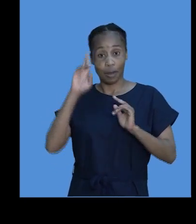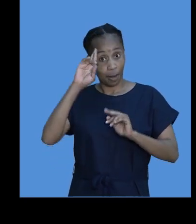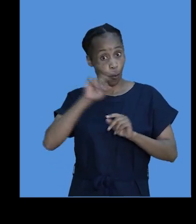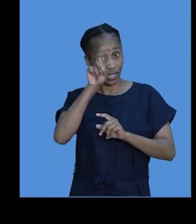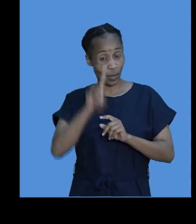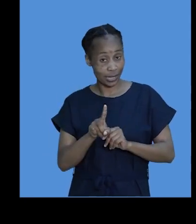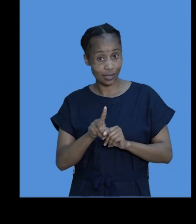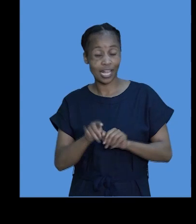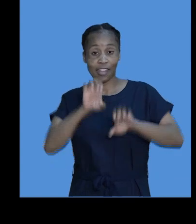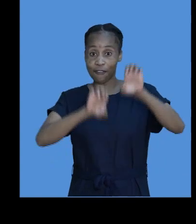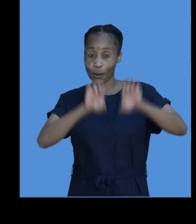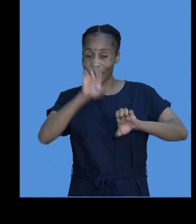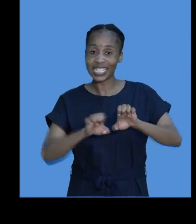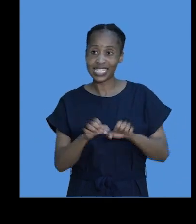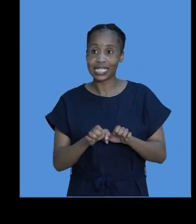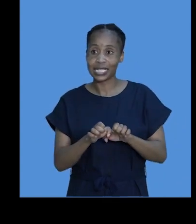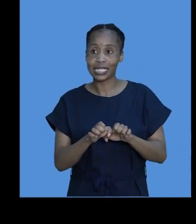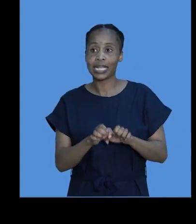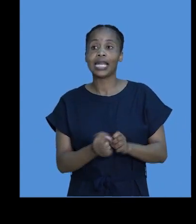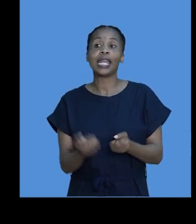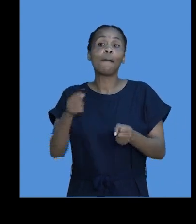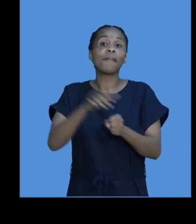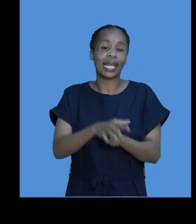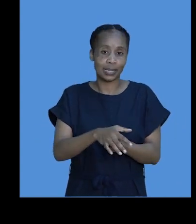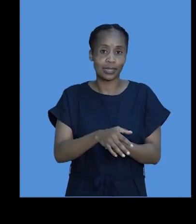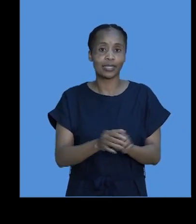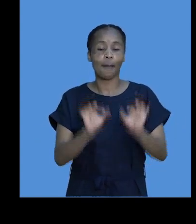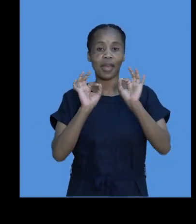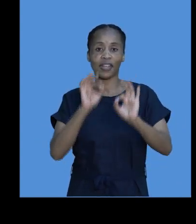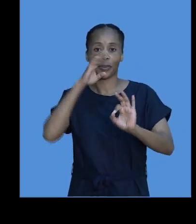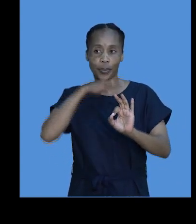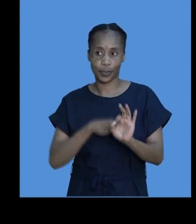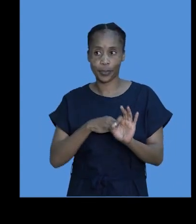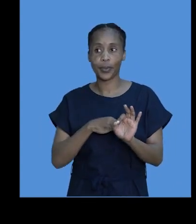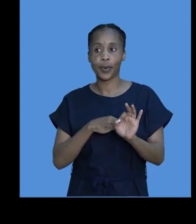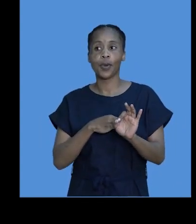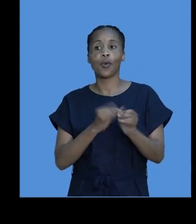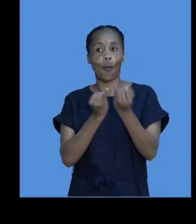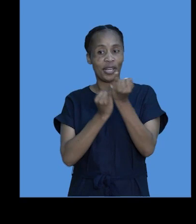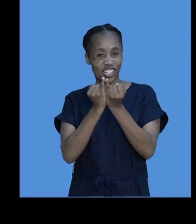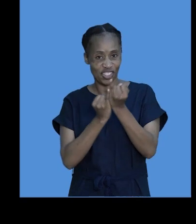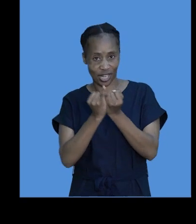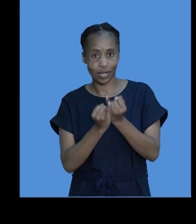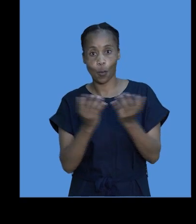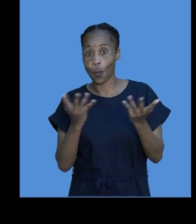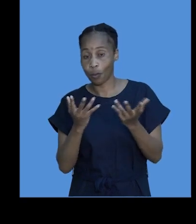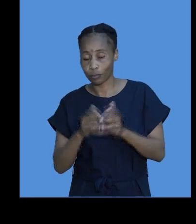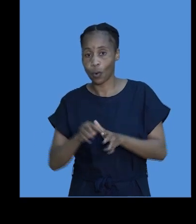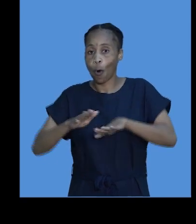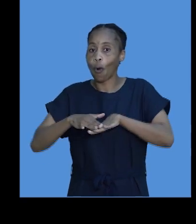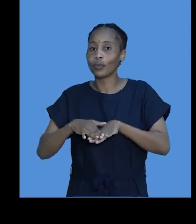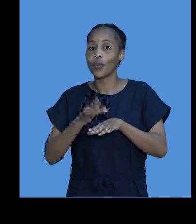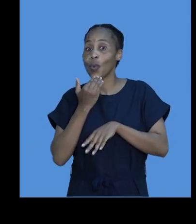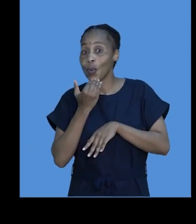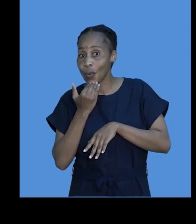of imperfect competition on consumers there. It's very important that you highlight the impact to consumers there,